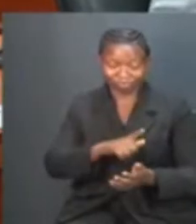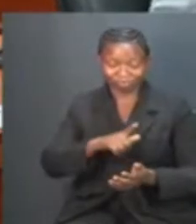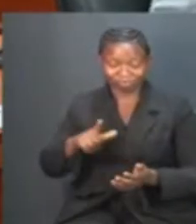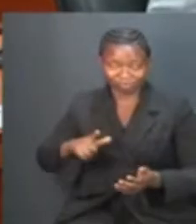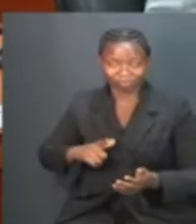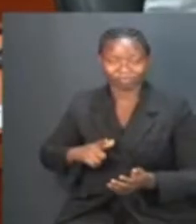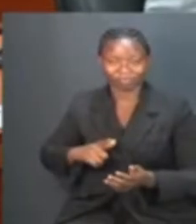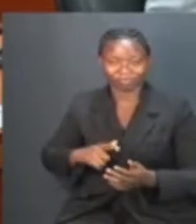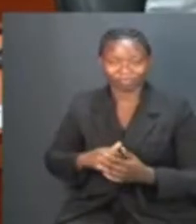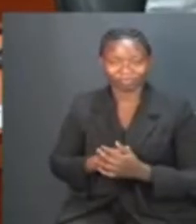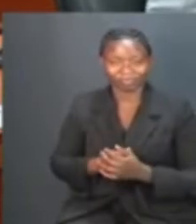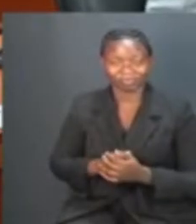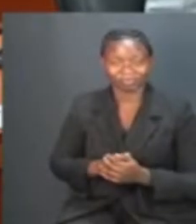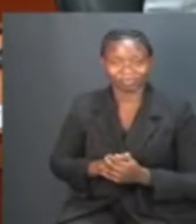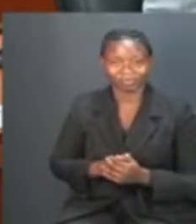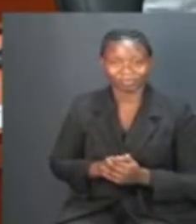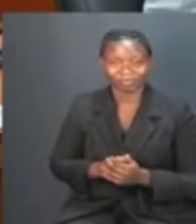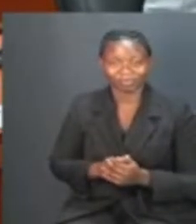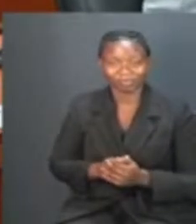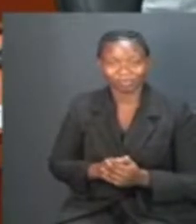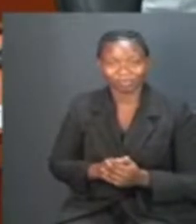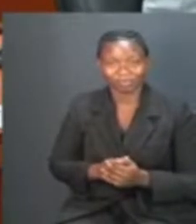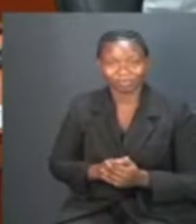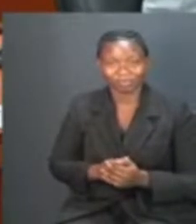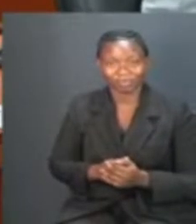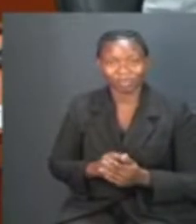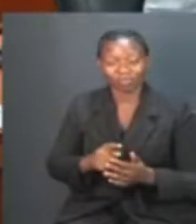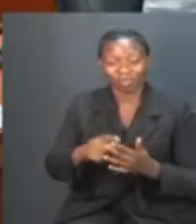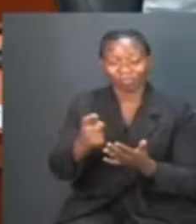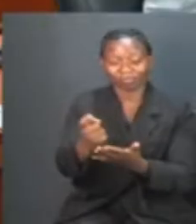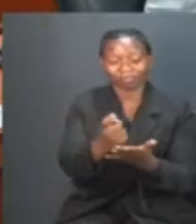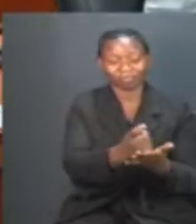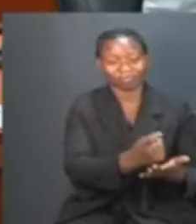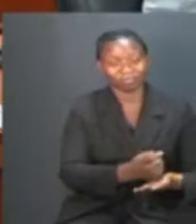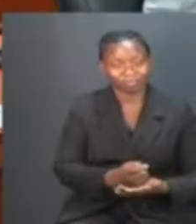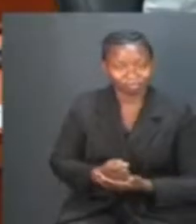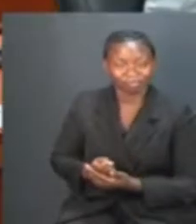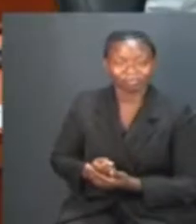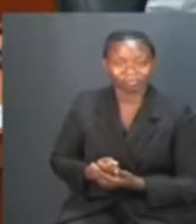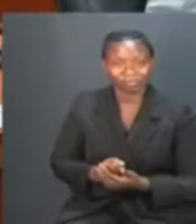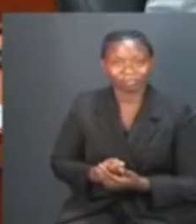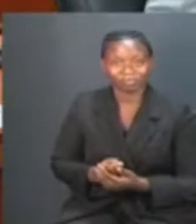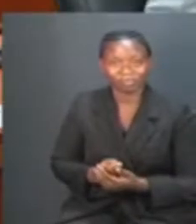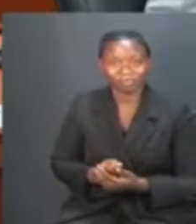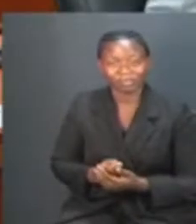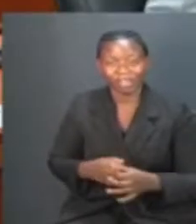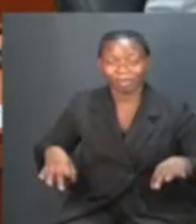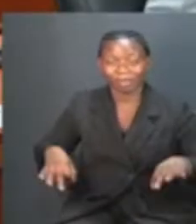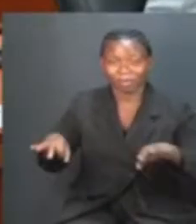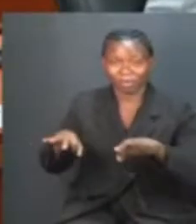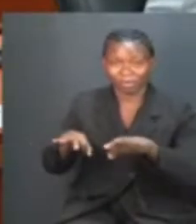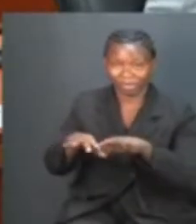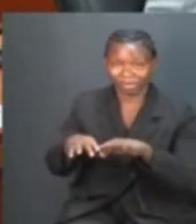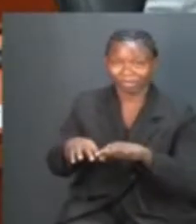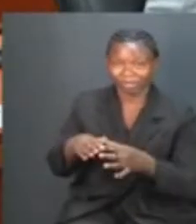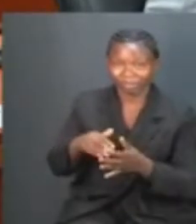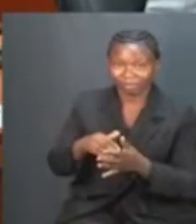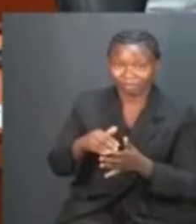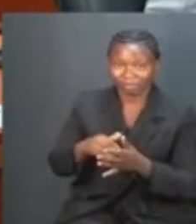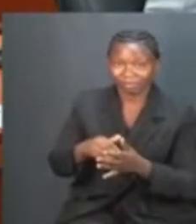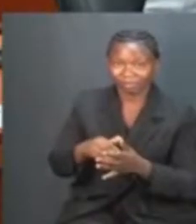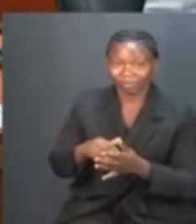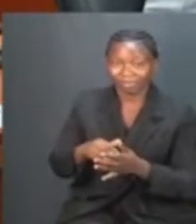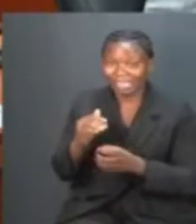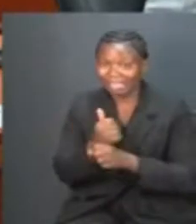legislators to ruminate over, and more importantly, profess